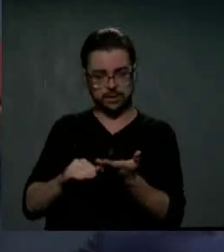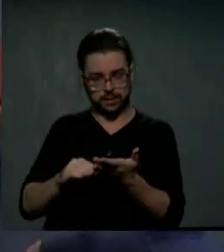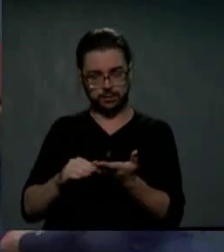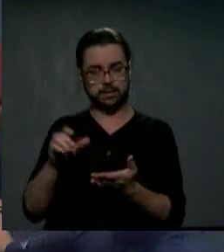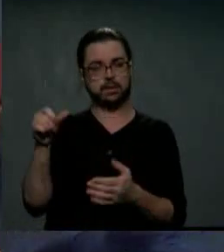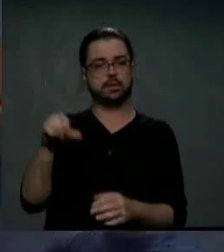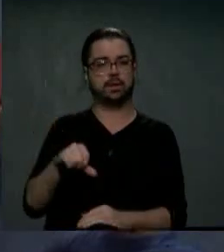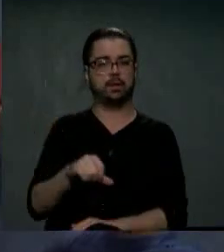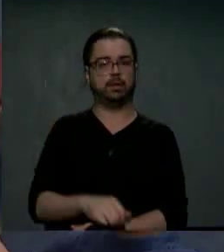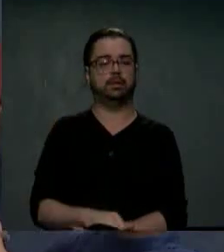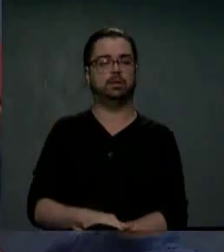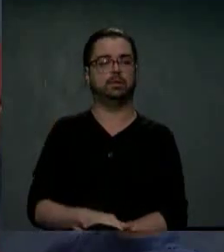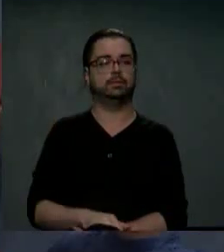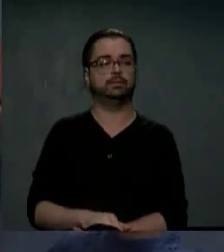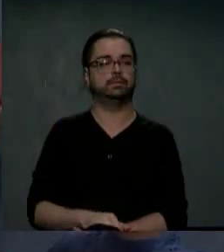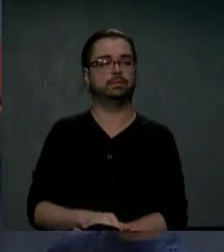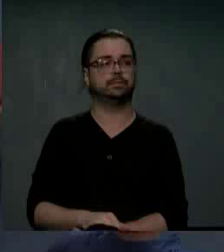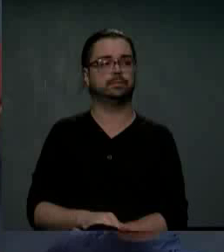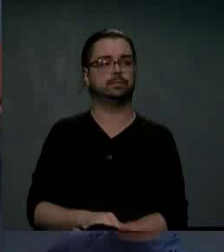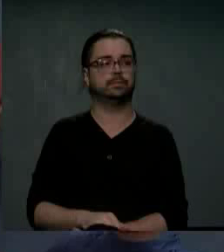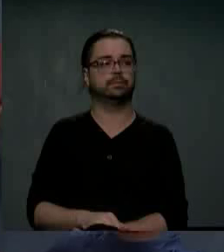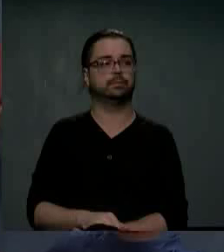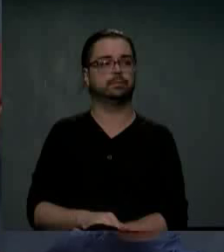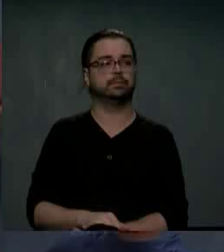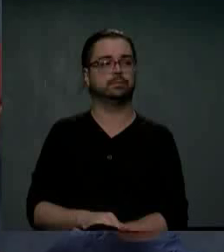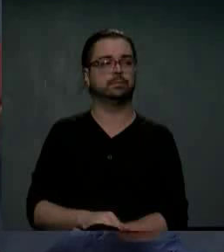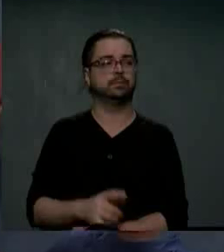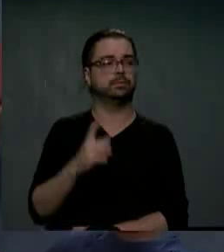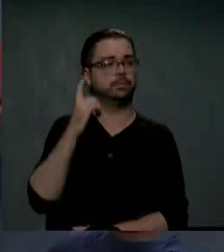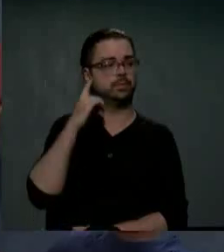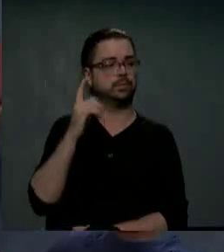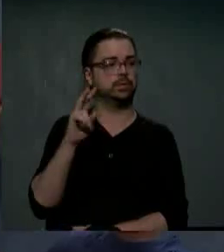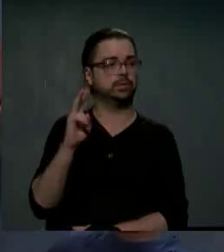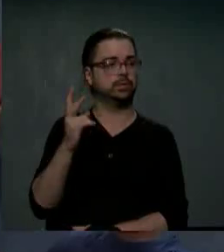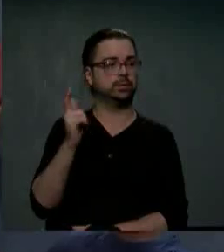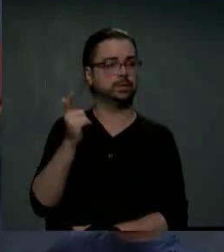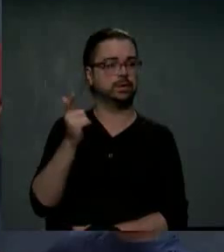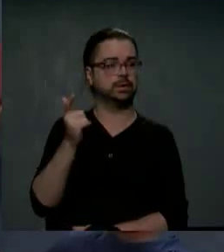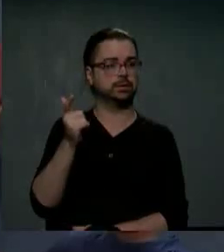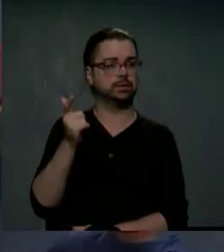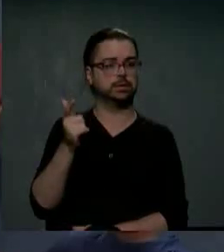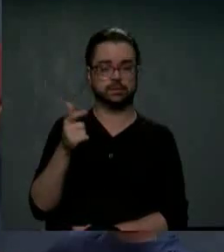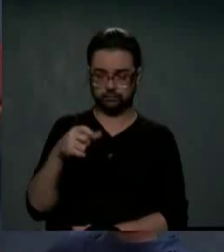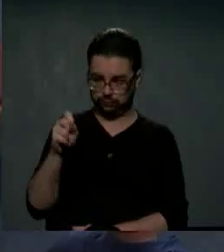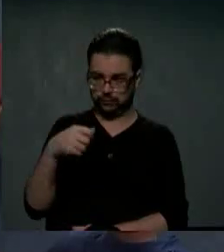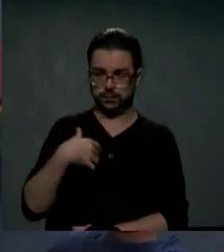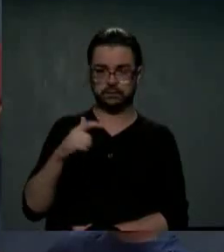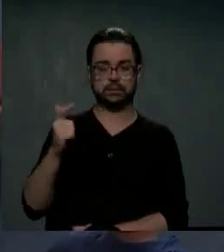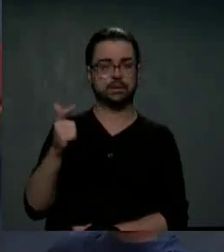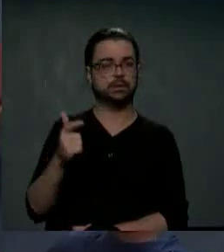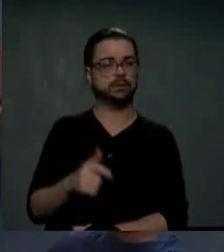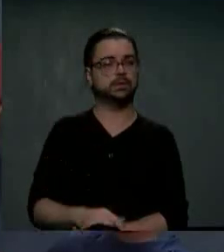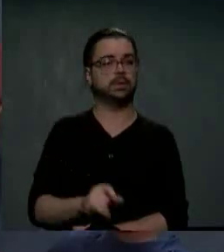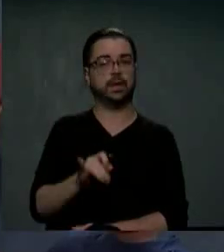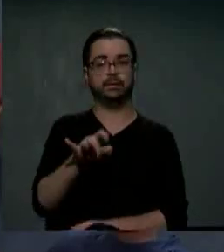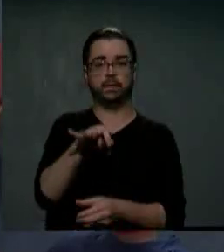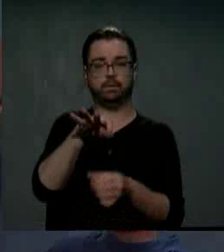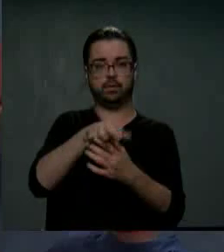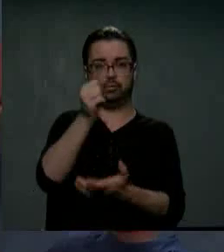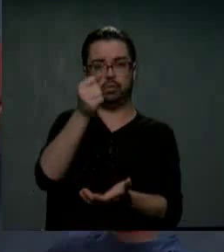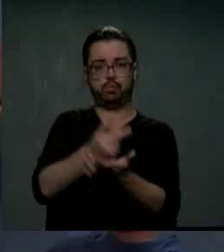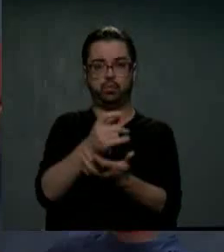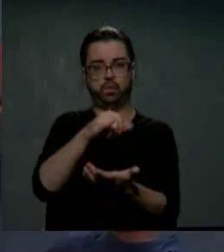denial. Okay. You heard that motion. Do I hear a second for that? Second. Okay. If you approve of